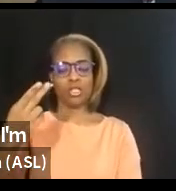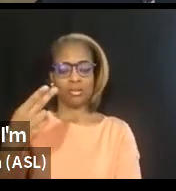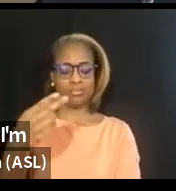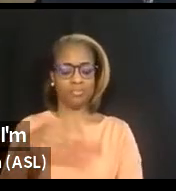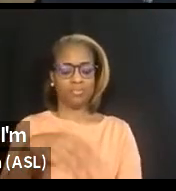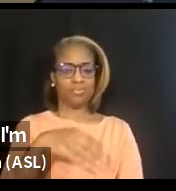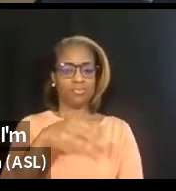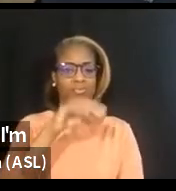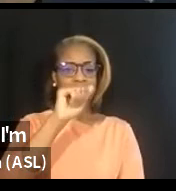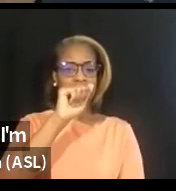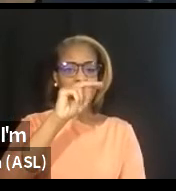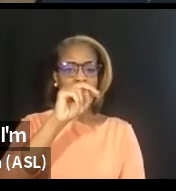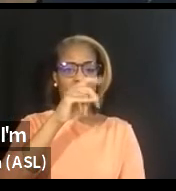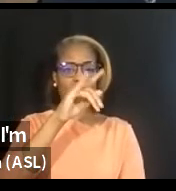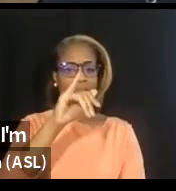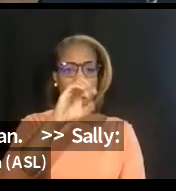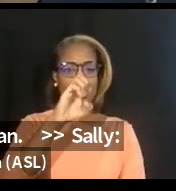Anthony Eade.